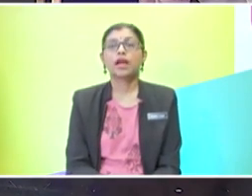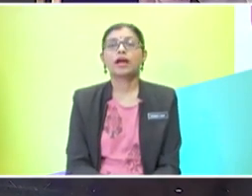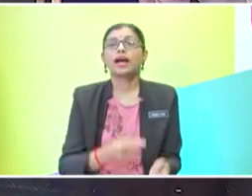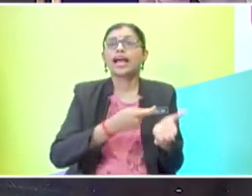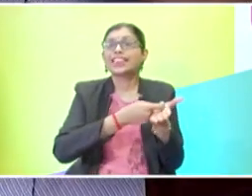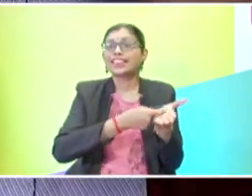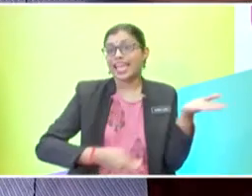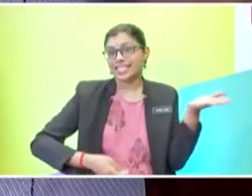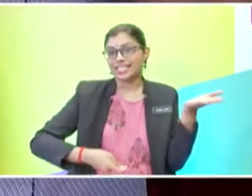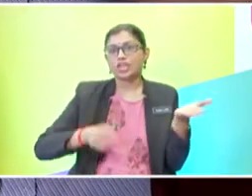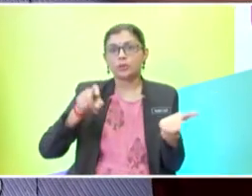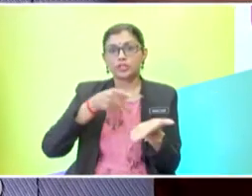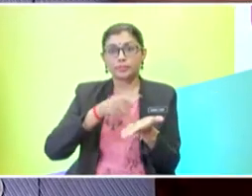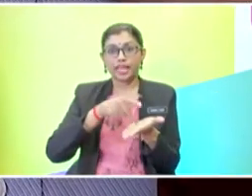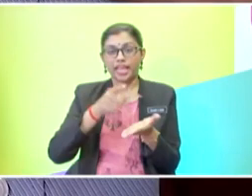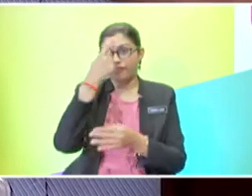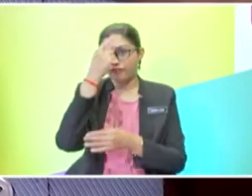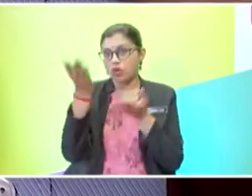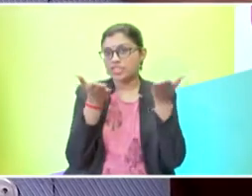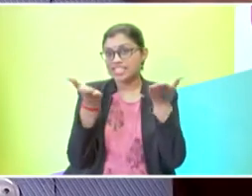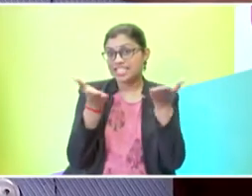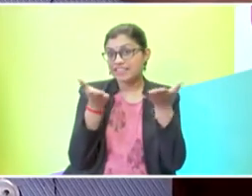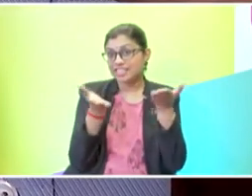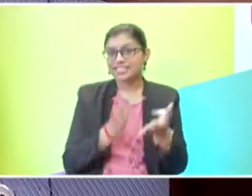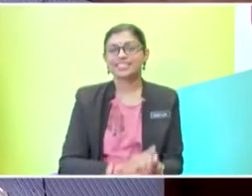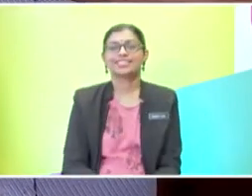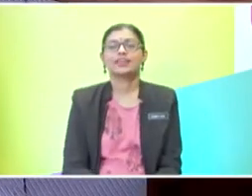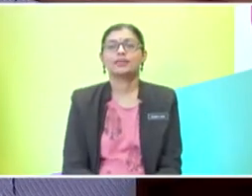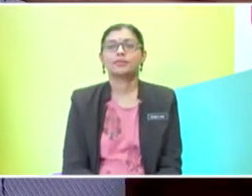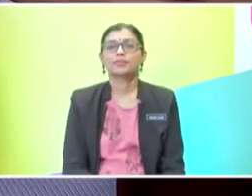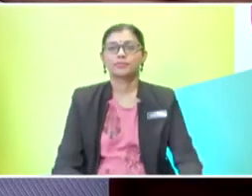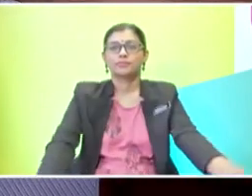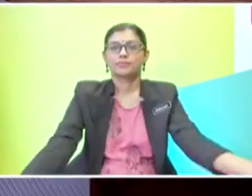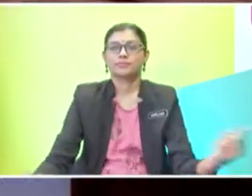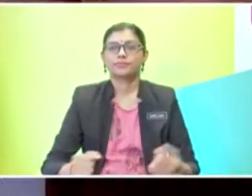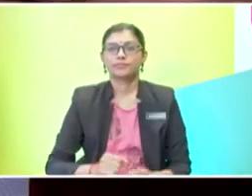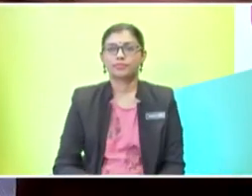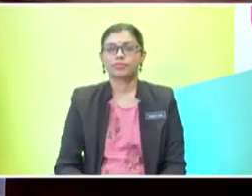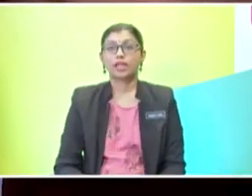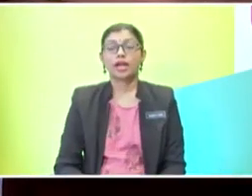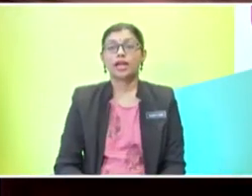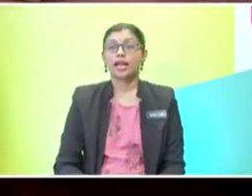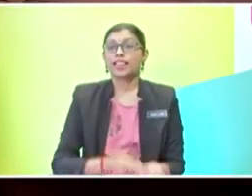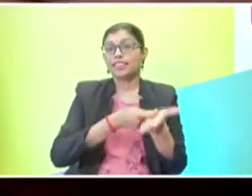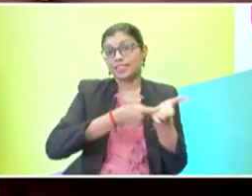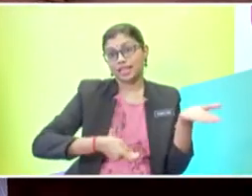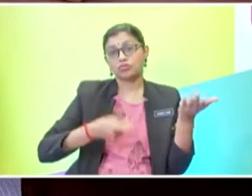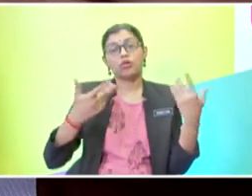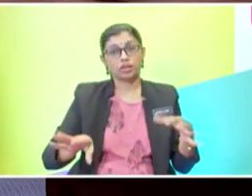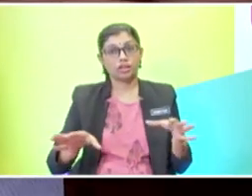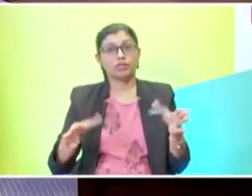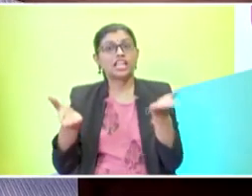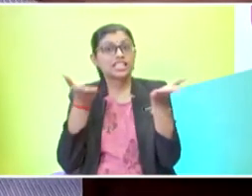be paid for the services provided by certain business. So this again, the word is tax, tax and the word here